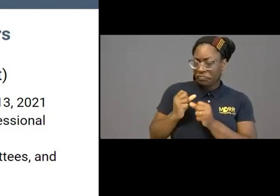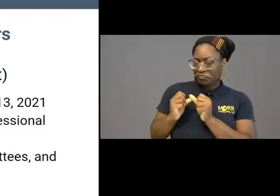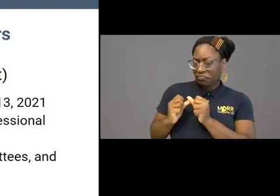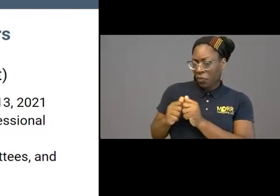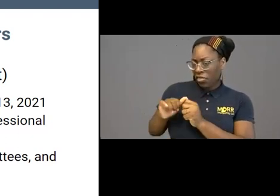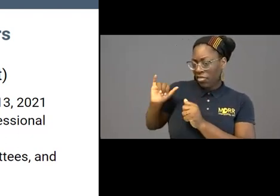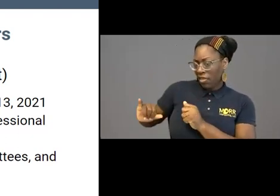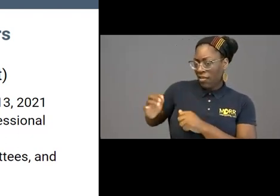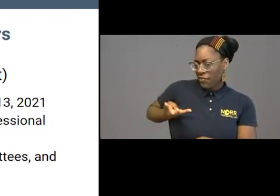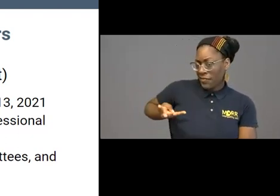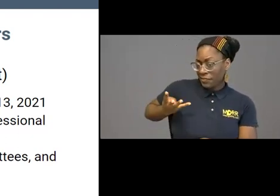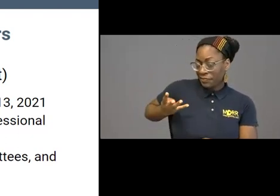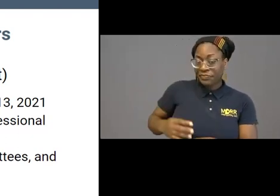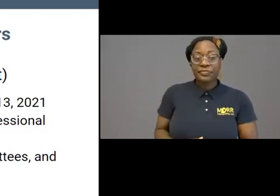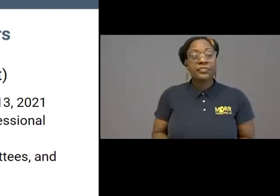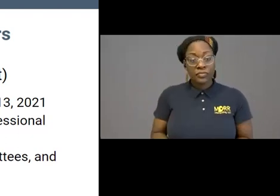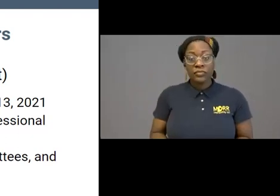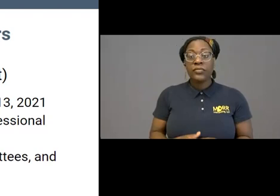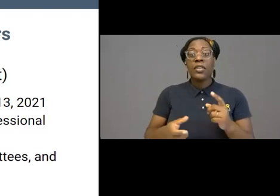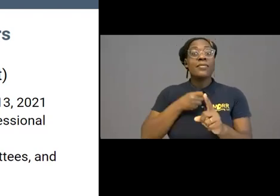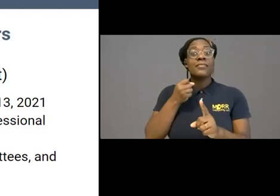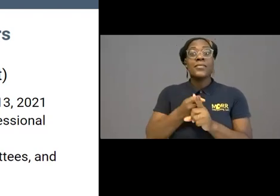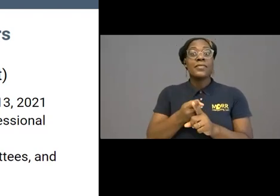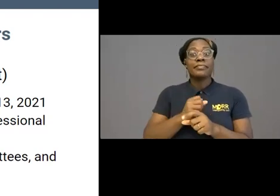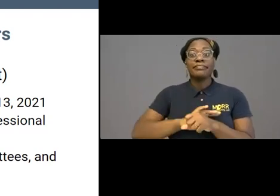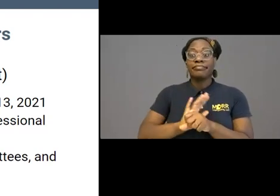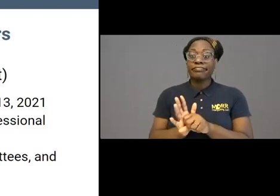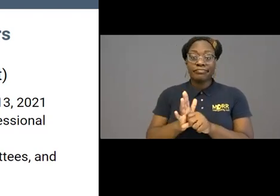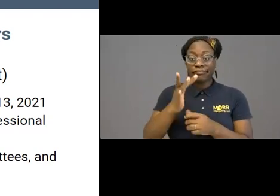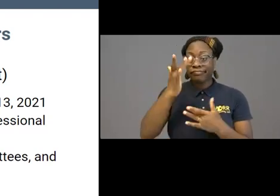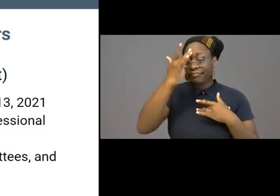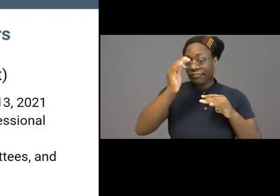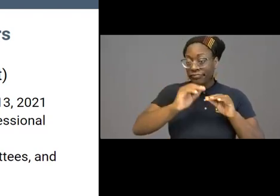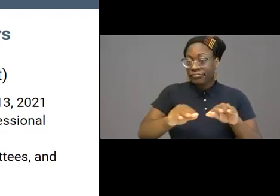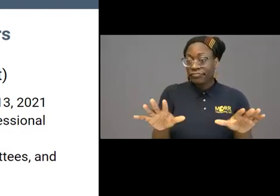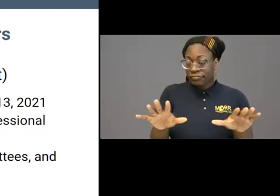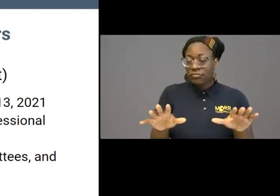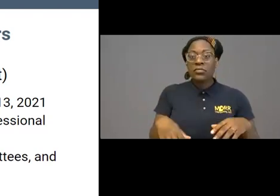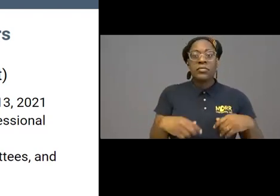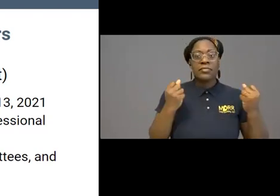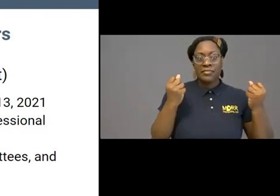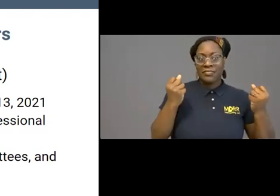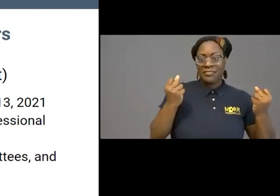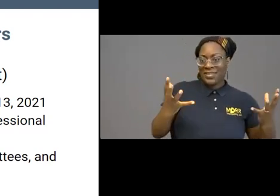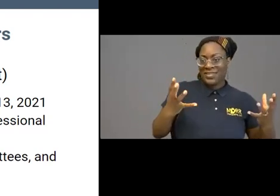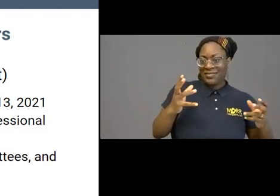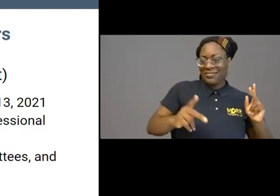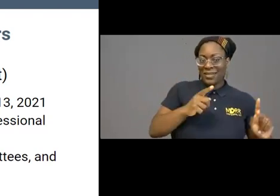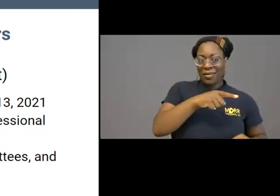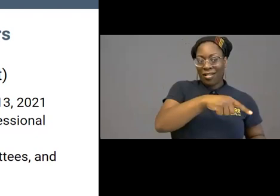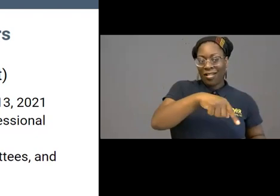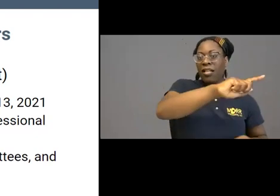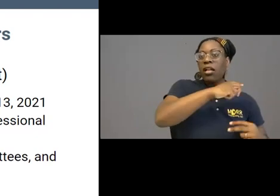there were a lot more writing center people who needed to move online in a hurry and were searching for events and resources and